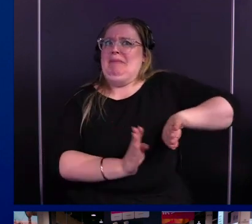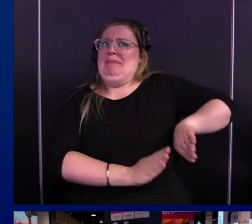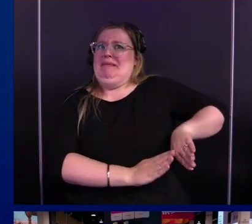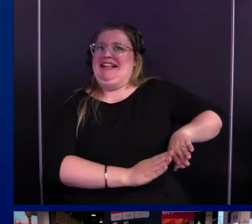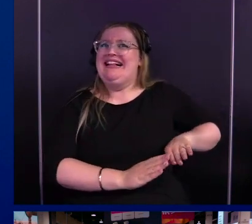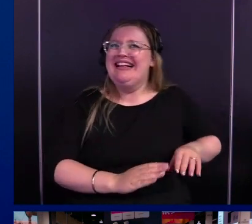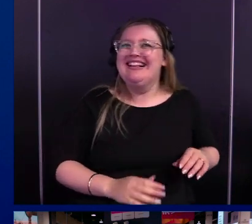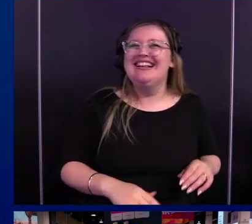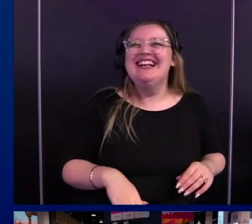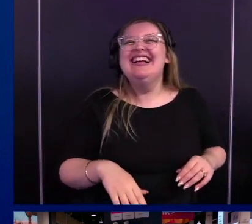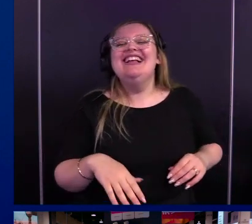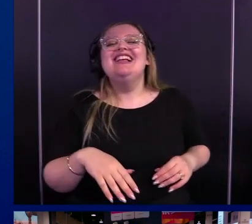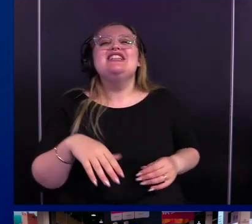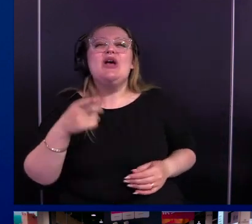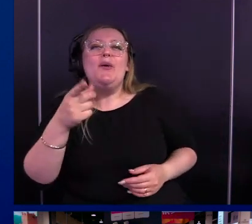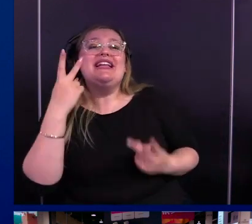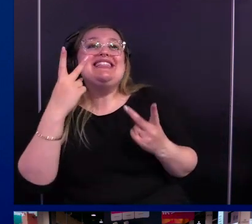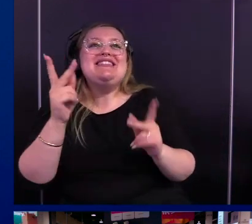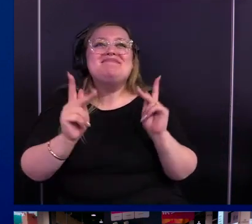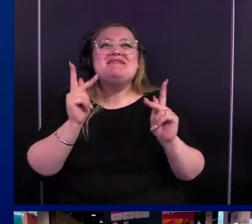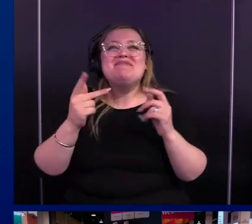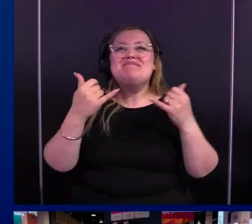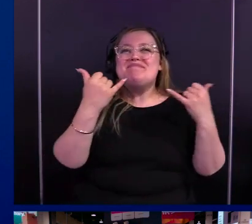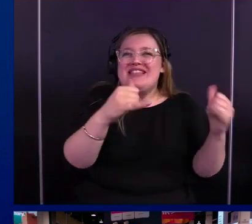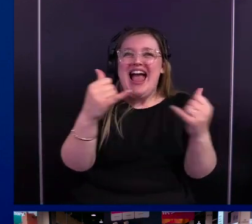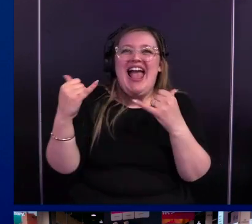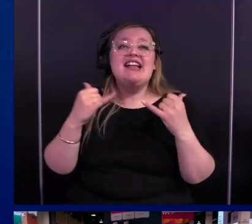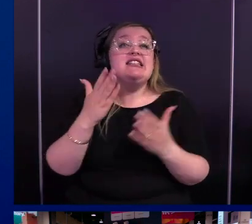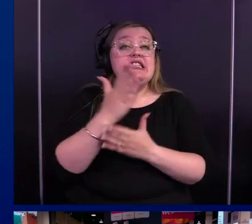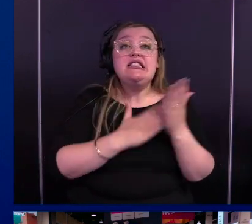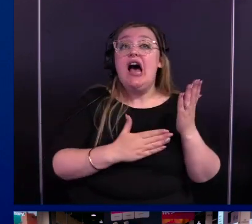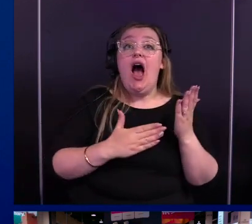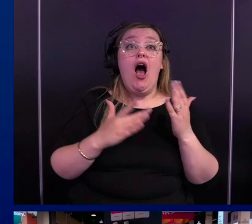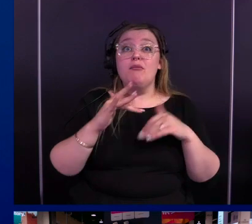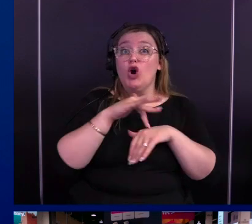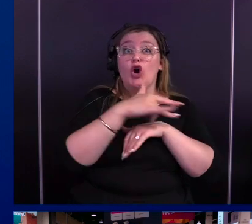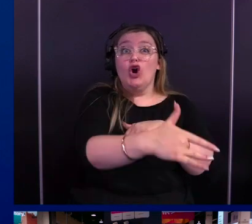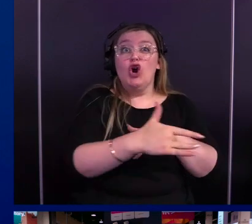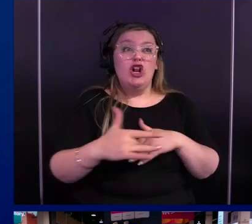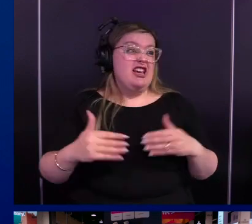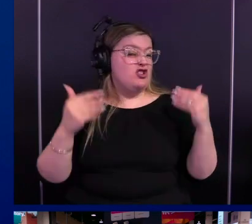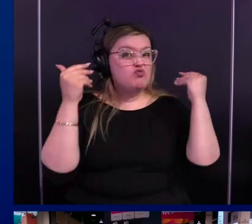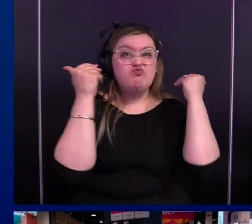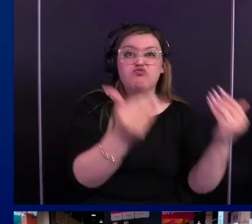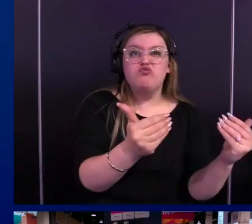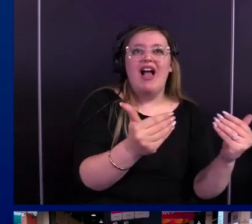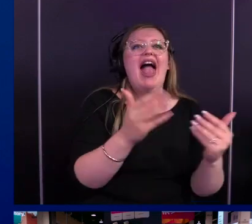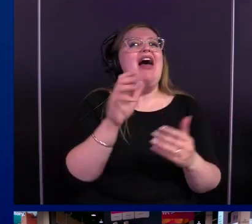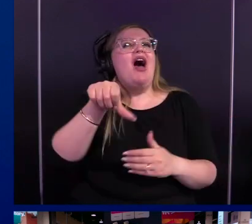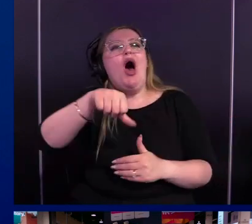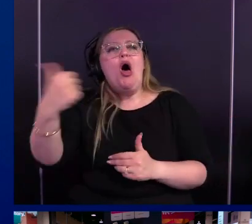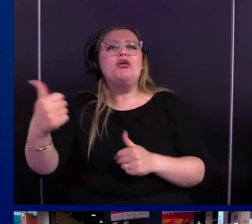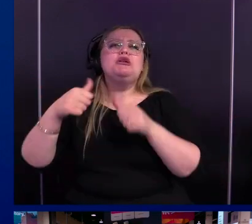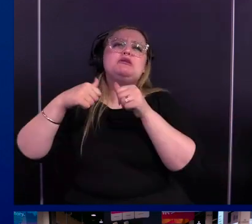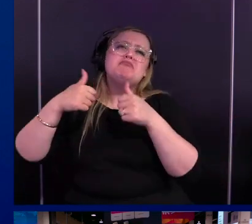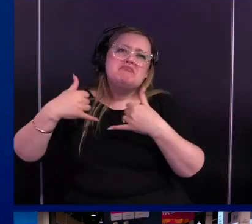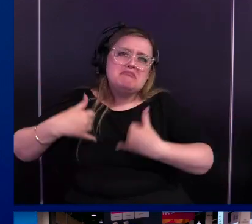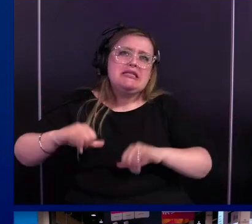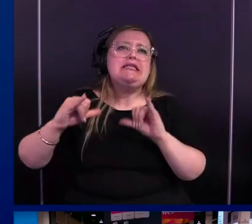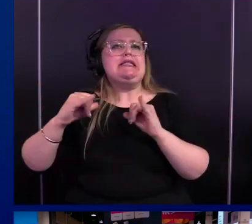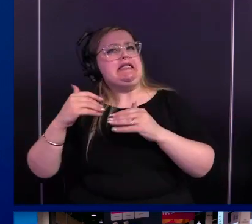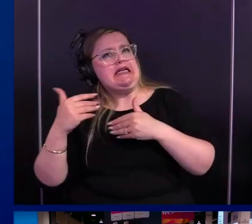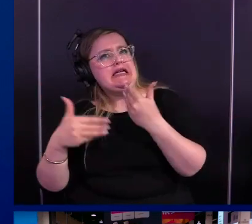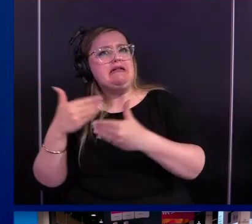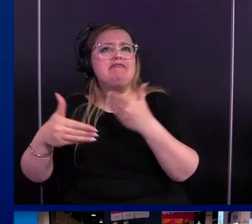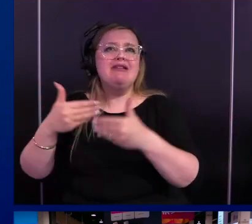folks playing out over time. So we can see some of these folks came in early and really got after it, and then some of the folks are still doing it. To keep it interesting, we release